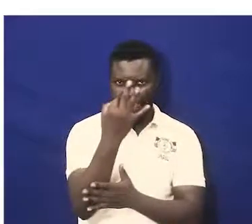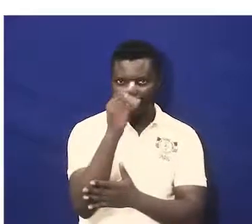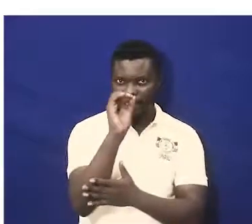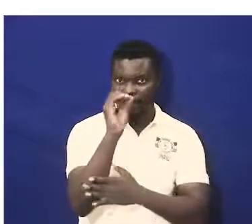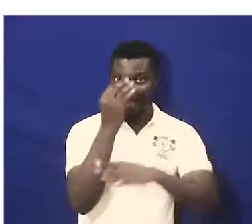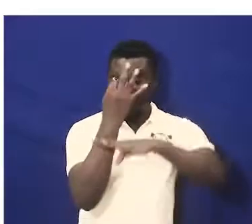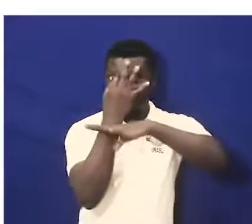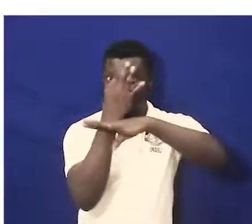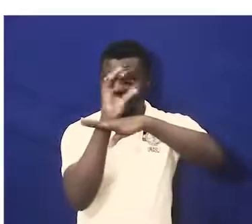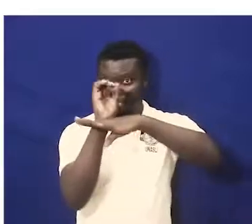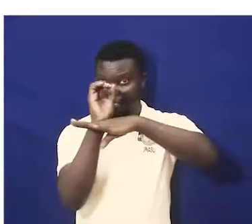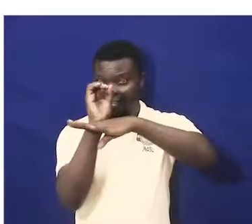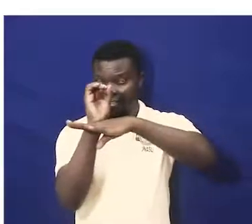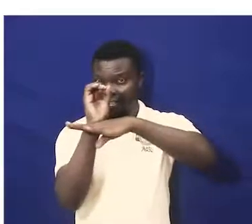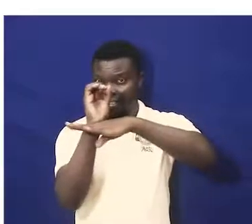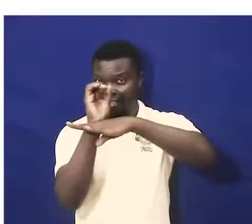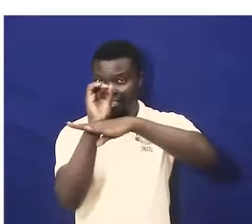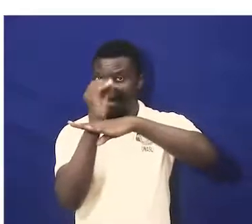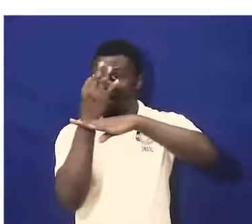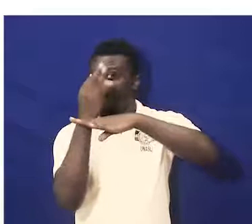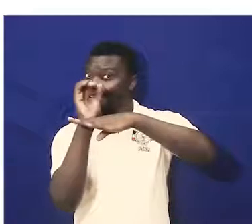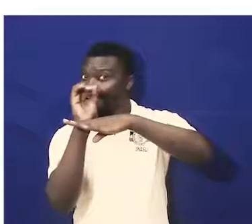30,000 and